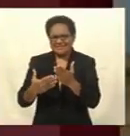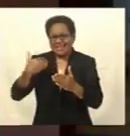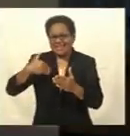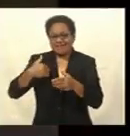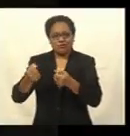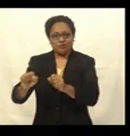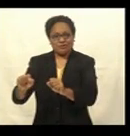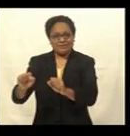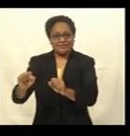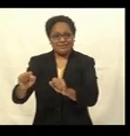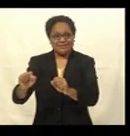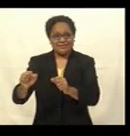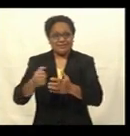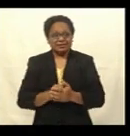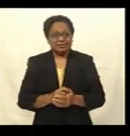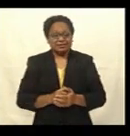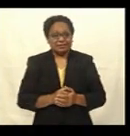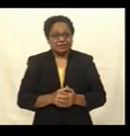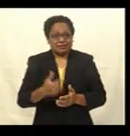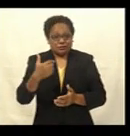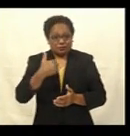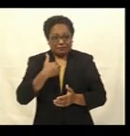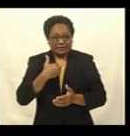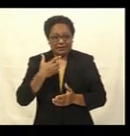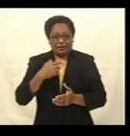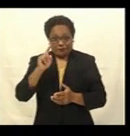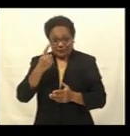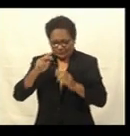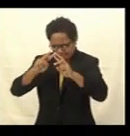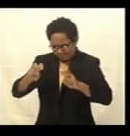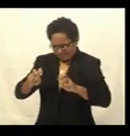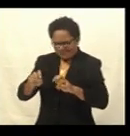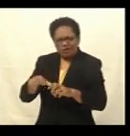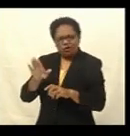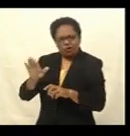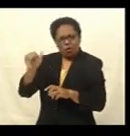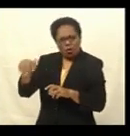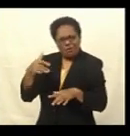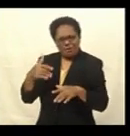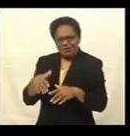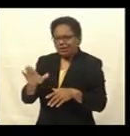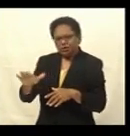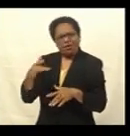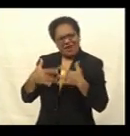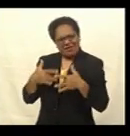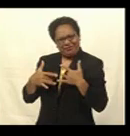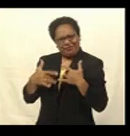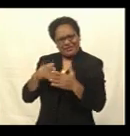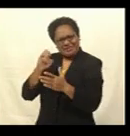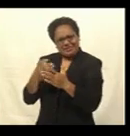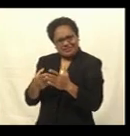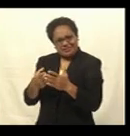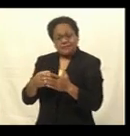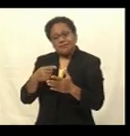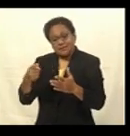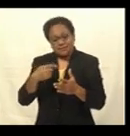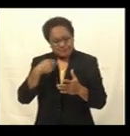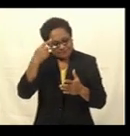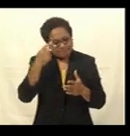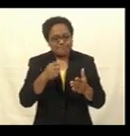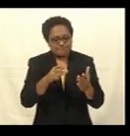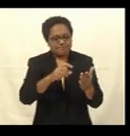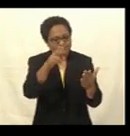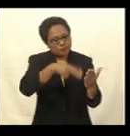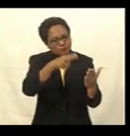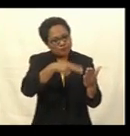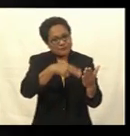creative process starts with really trying to see who they are beneath homelessness. And then I just go for it. And I use the proceeds from